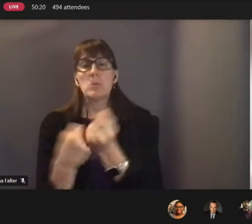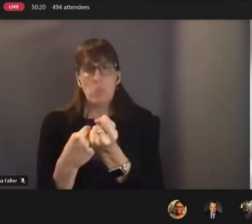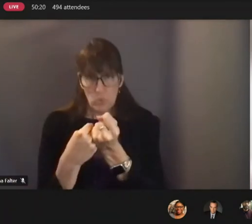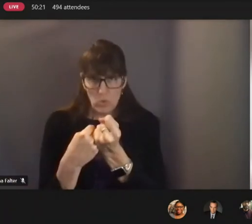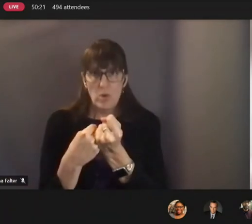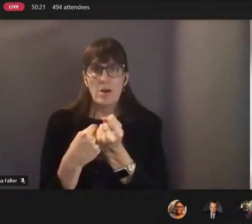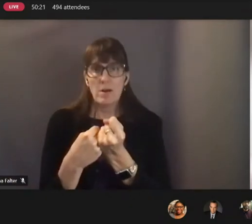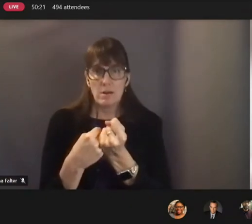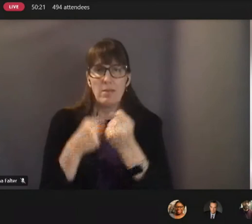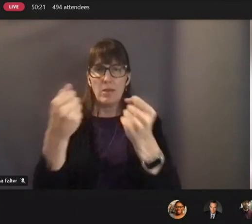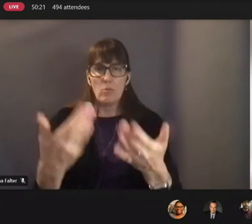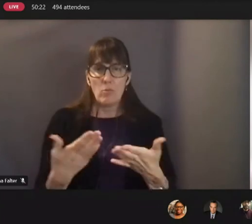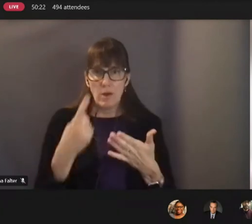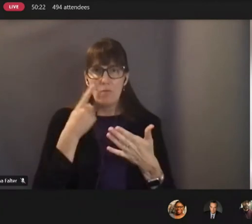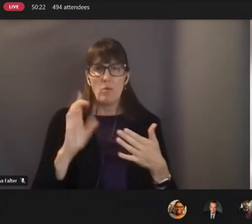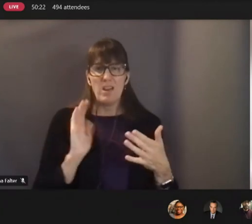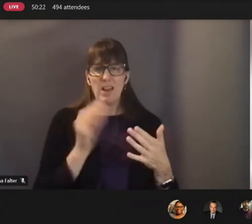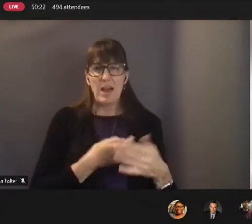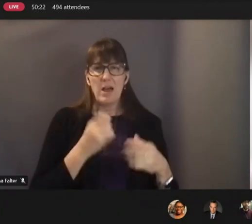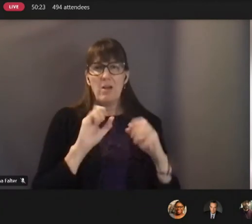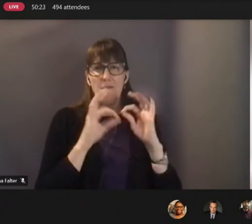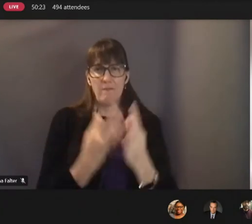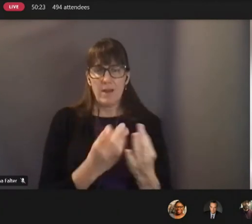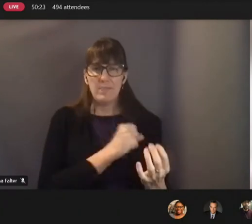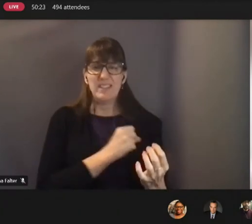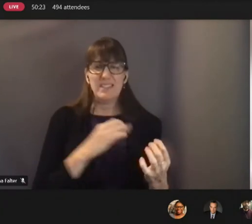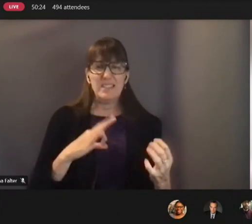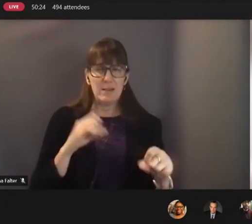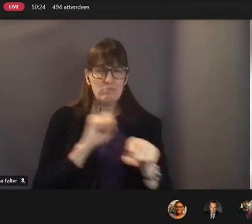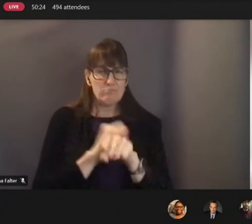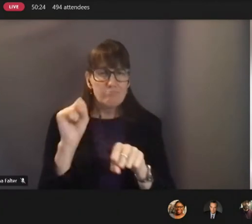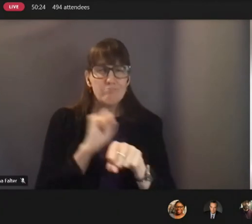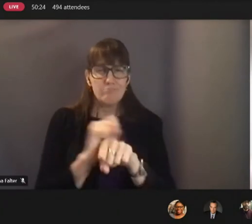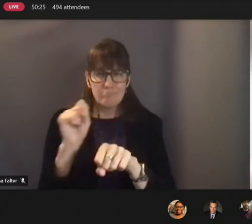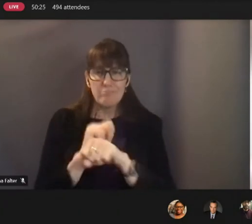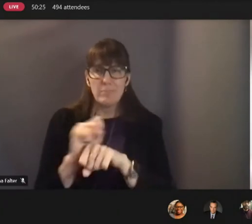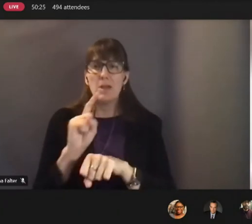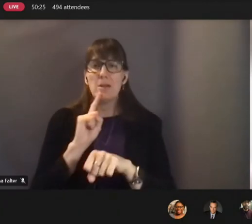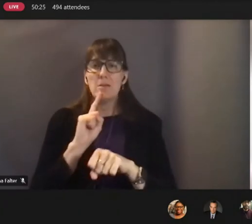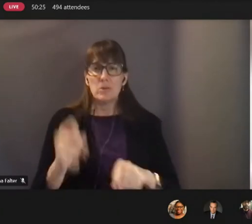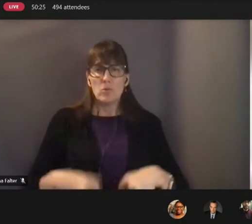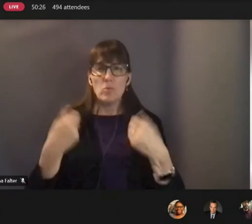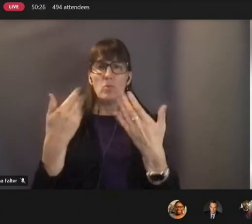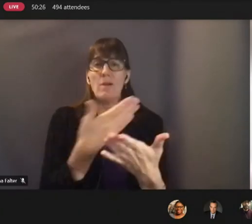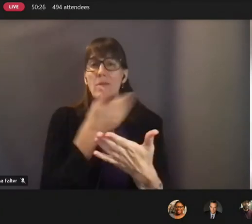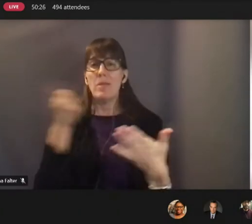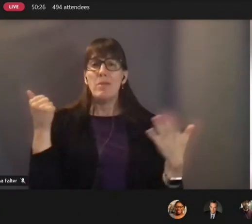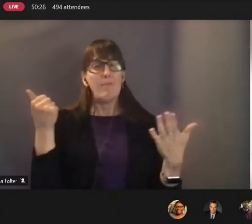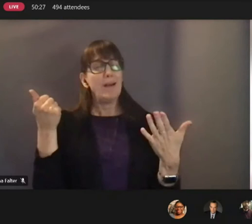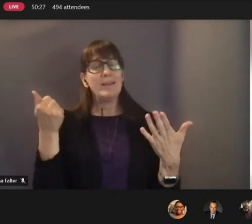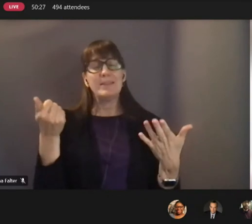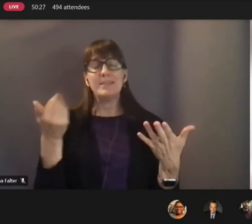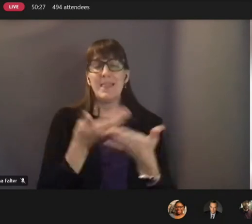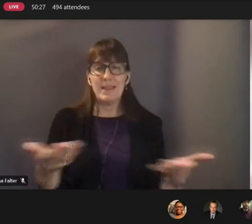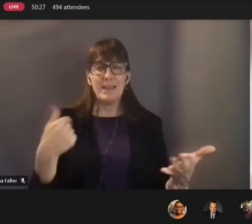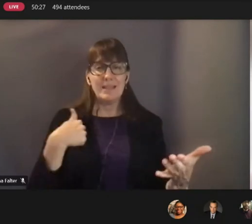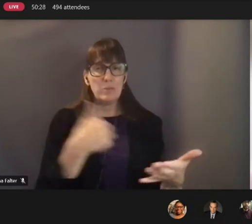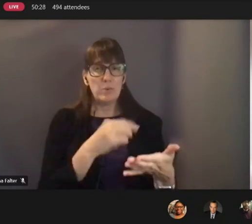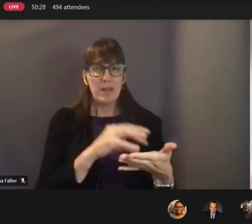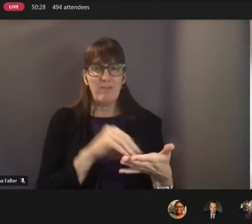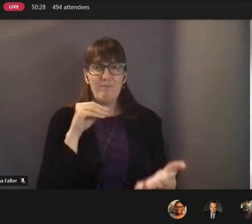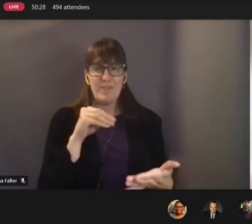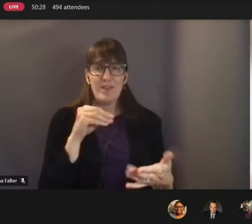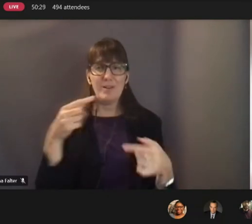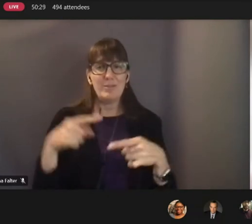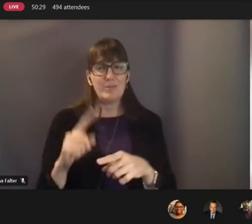is working hard to make sure that we bring forward best practices we learned during the last year as we return to buildings in the fall, and much of